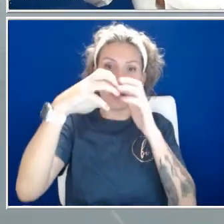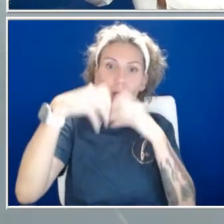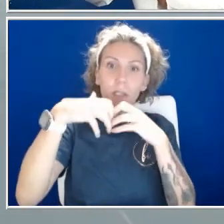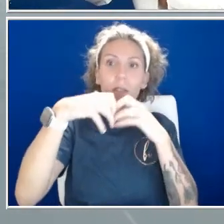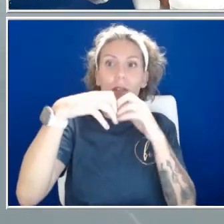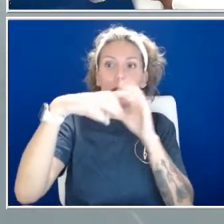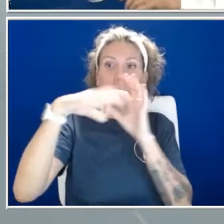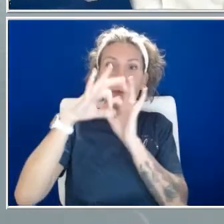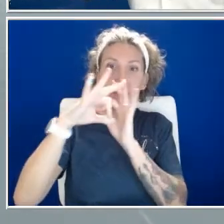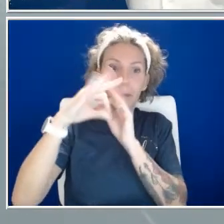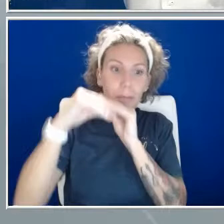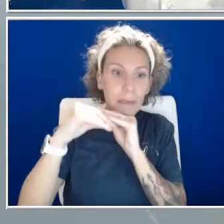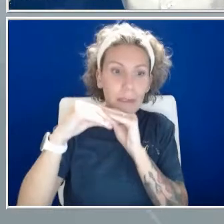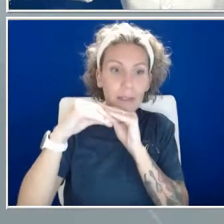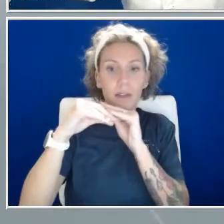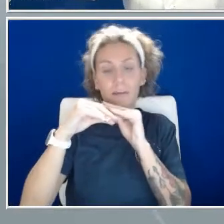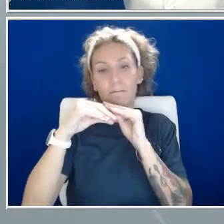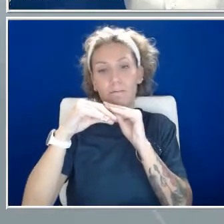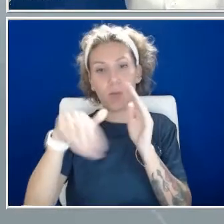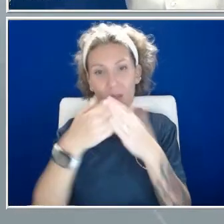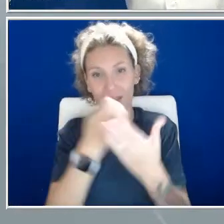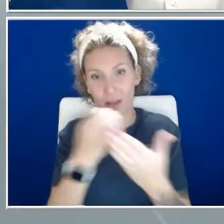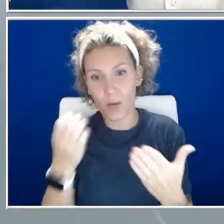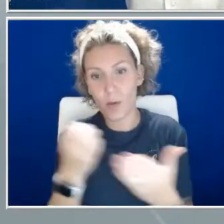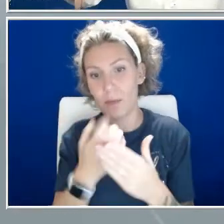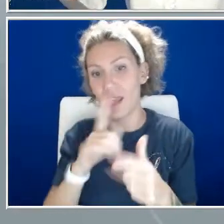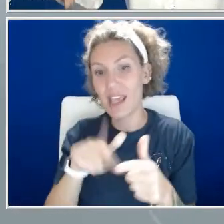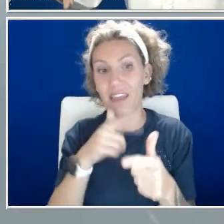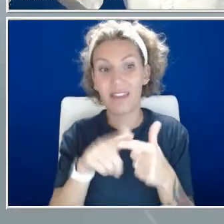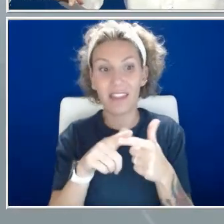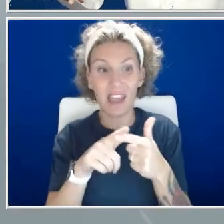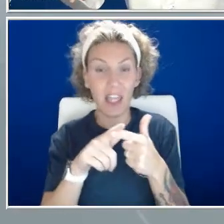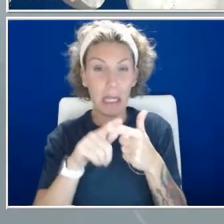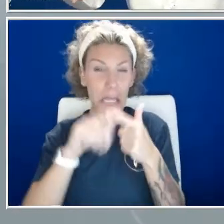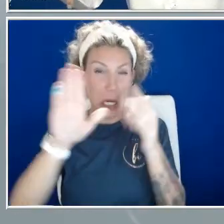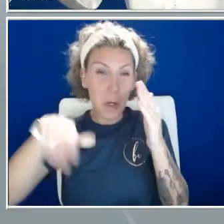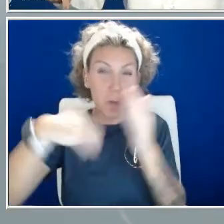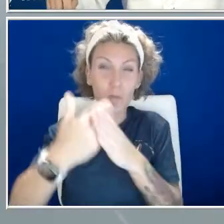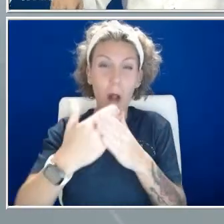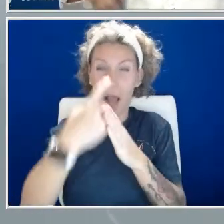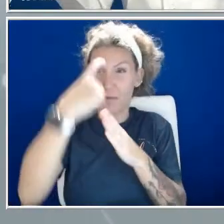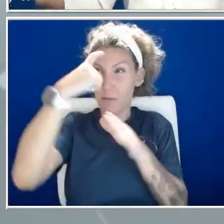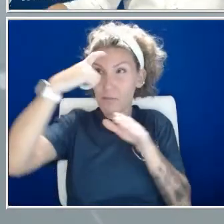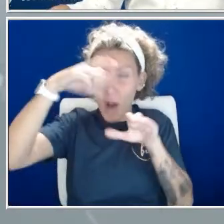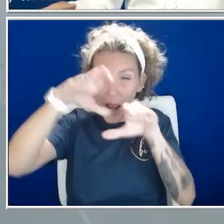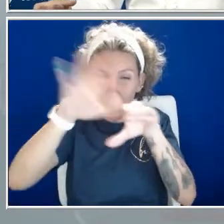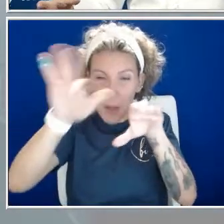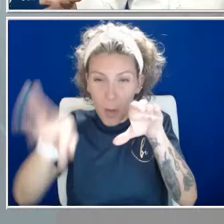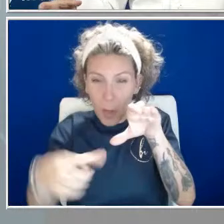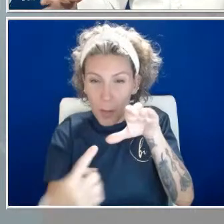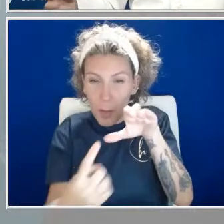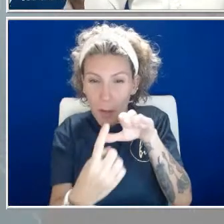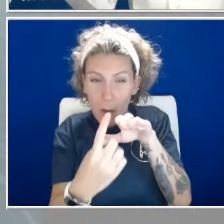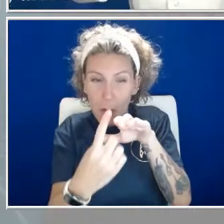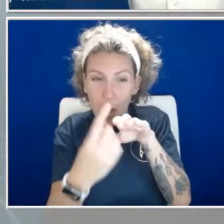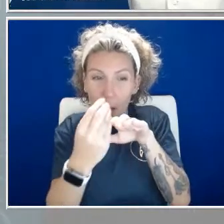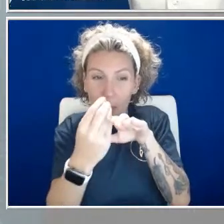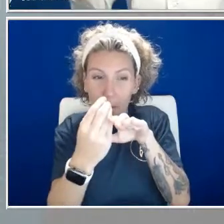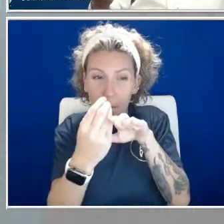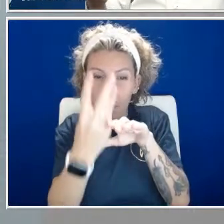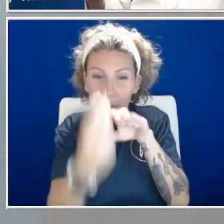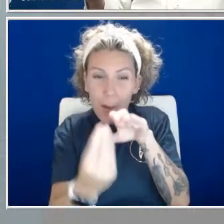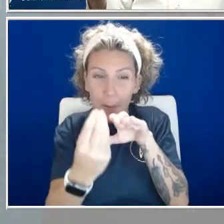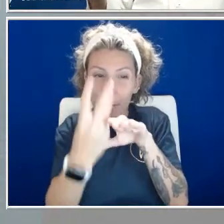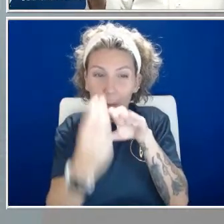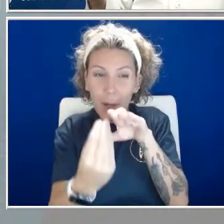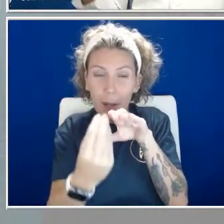the instruments, and then take it right to the face of the obstruction and apply an aspiration force, which is essentially a vacuum pump, and we're trying to